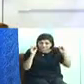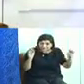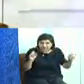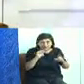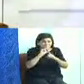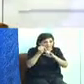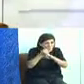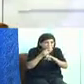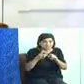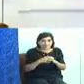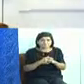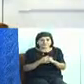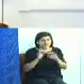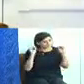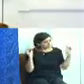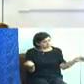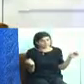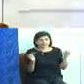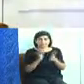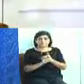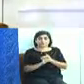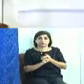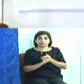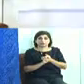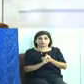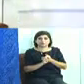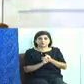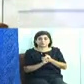conditions. None.